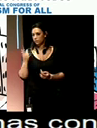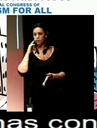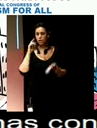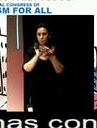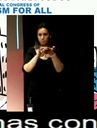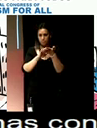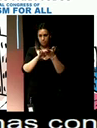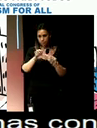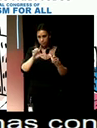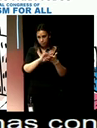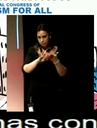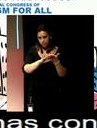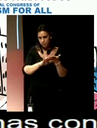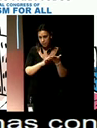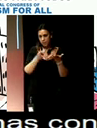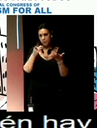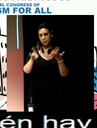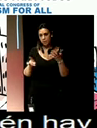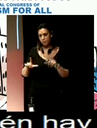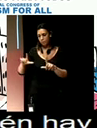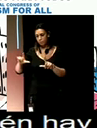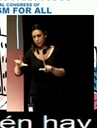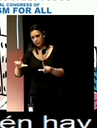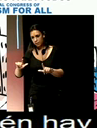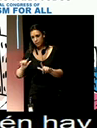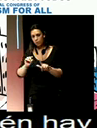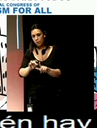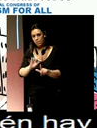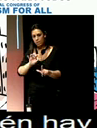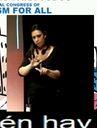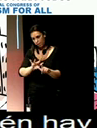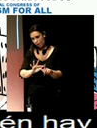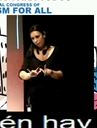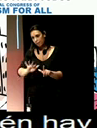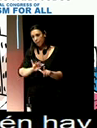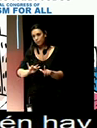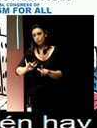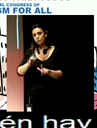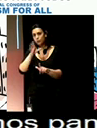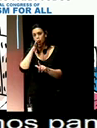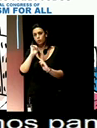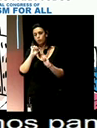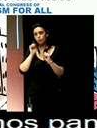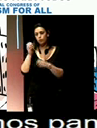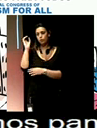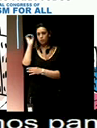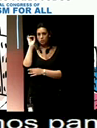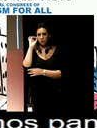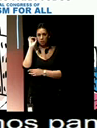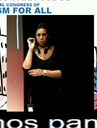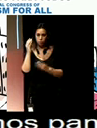We also offer products in Braille, embossed panels. We offer